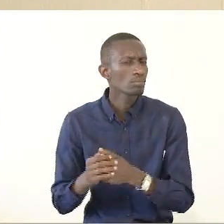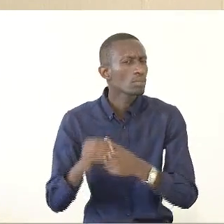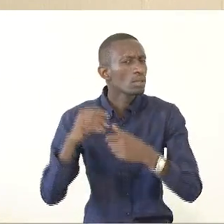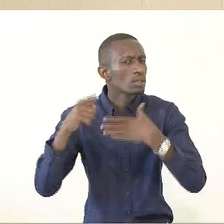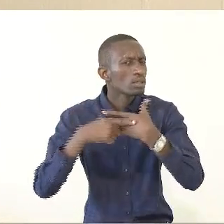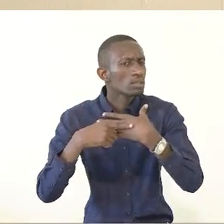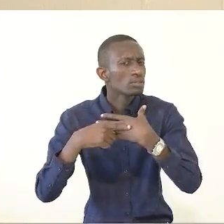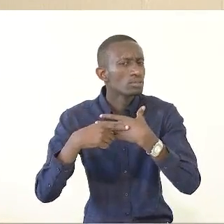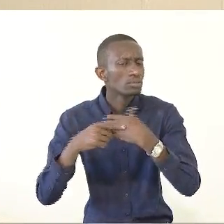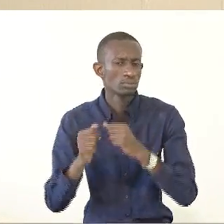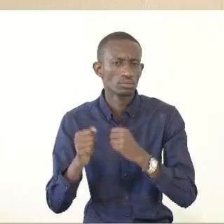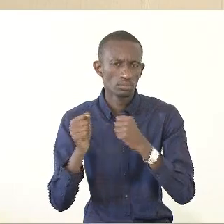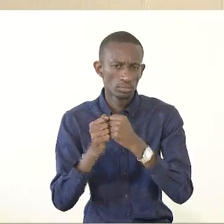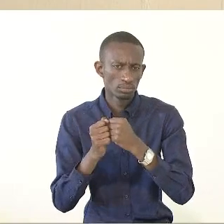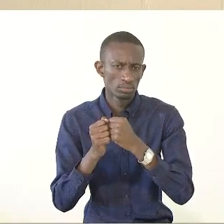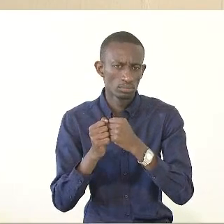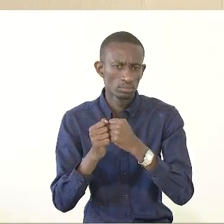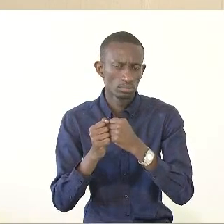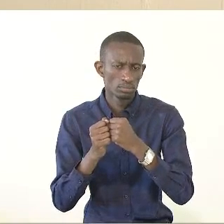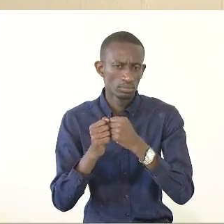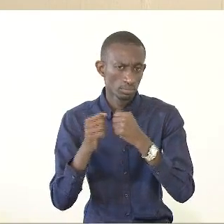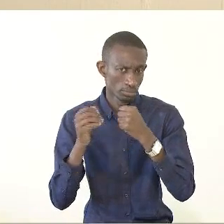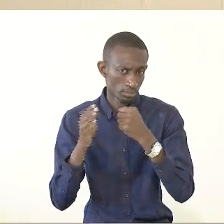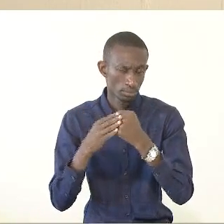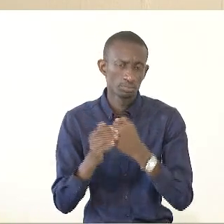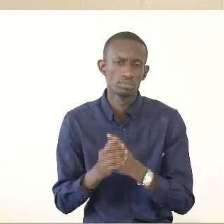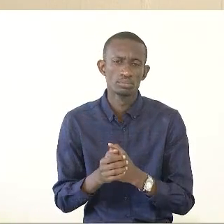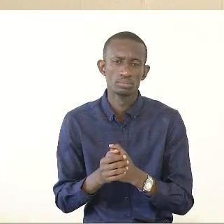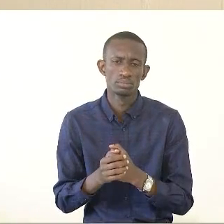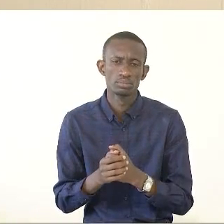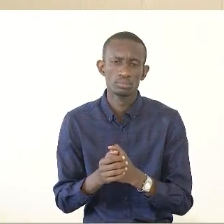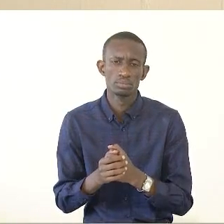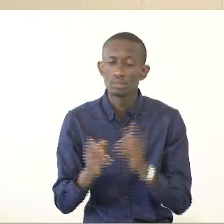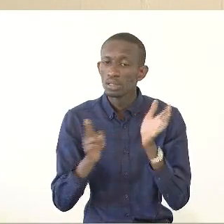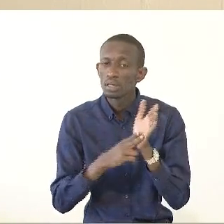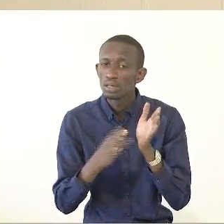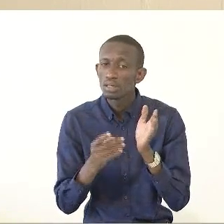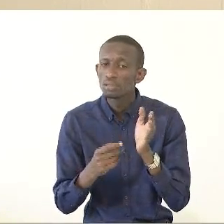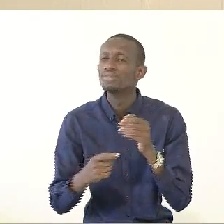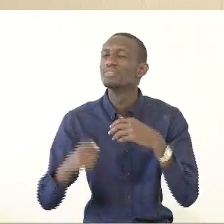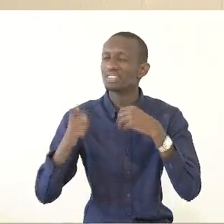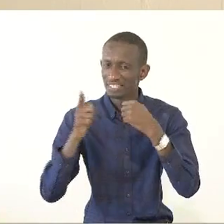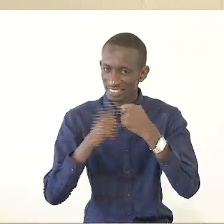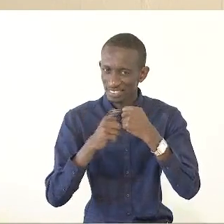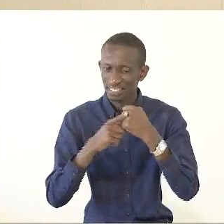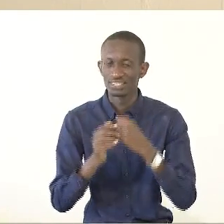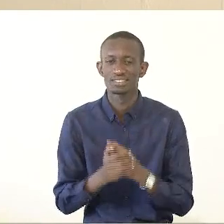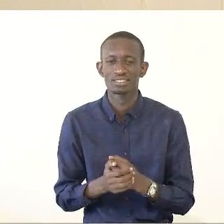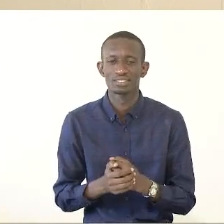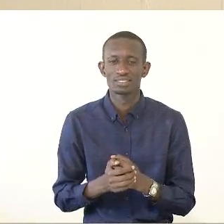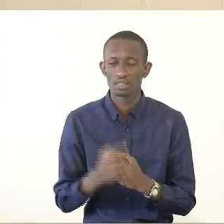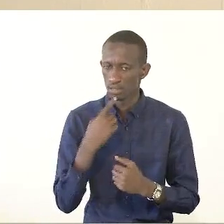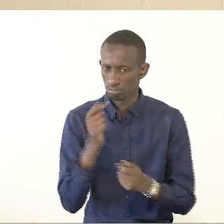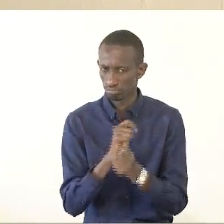get? It is 6. Now you have 6 here. Let me use which color? Let me